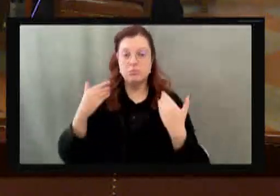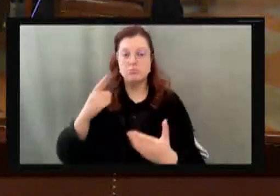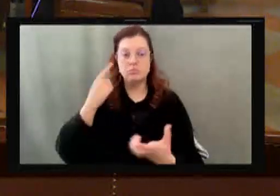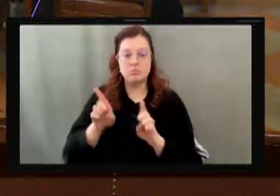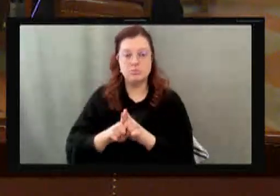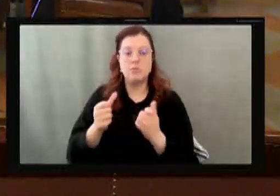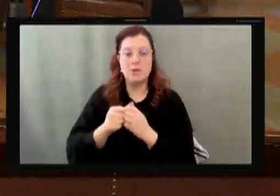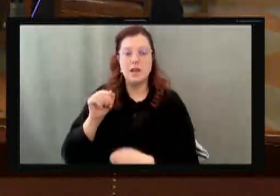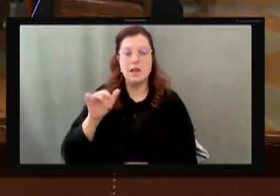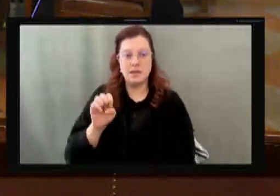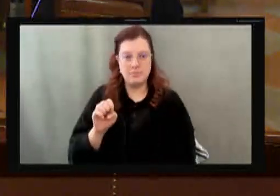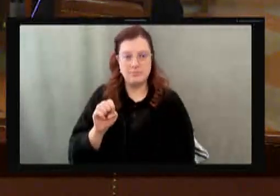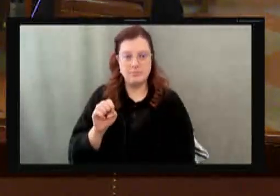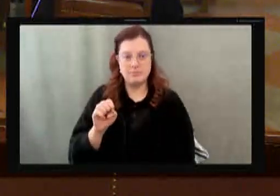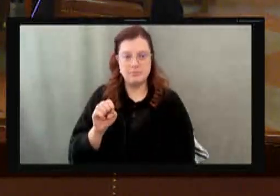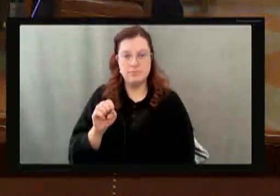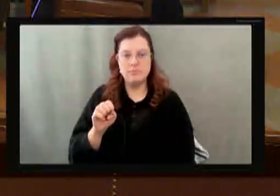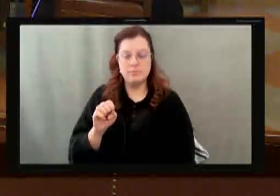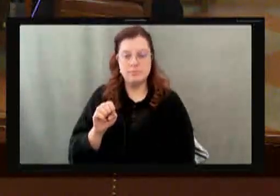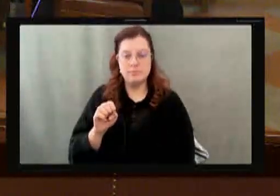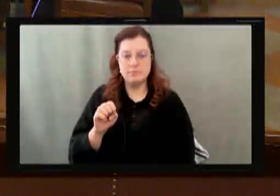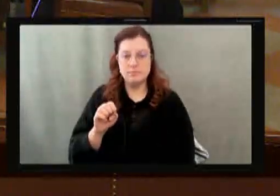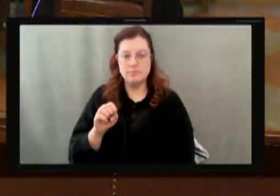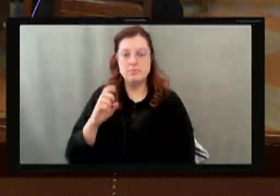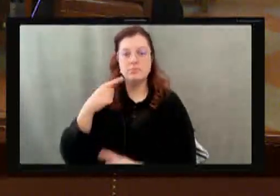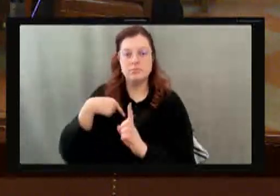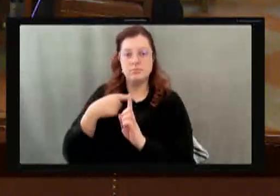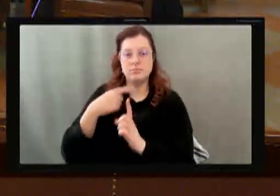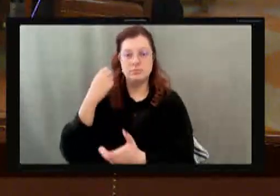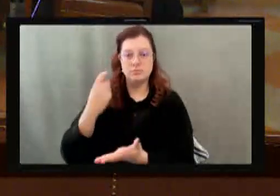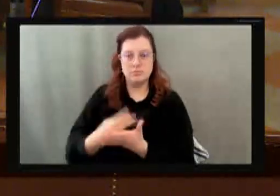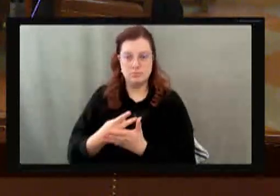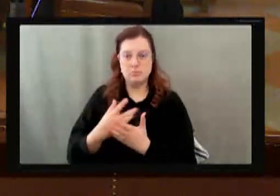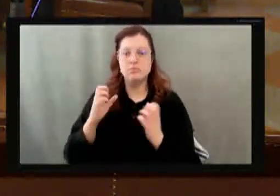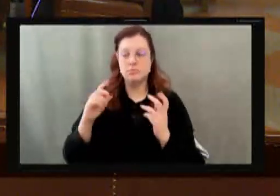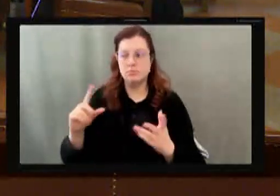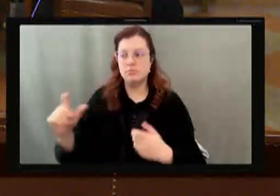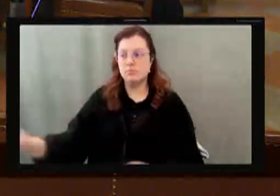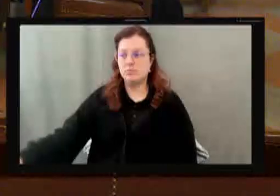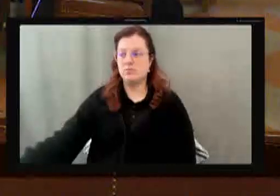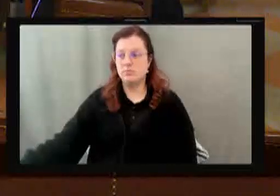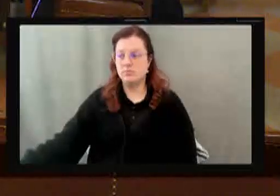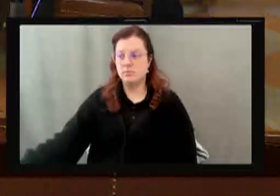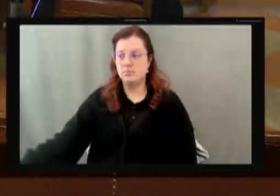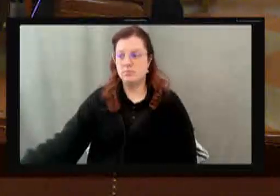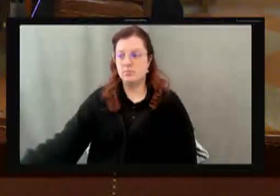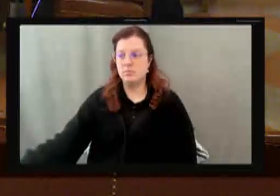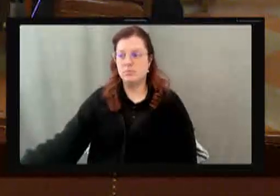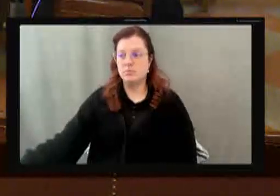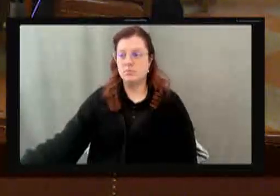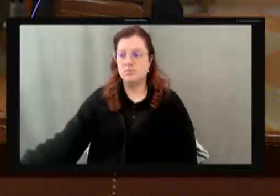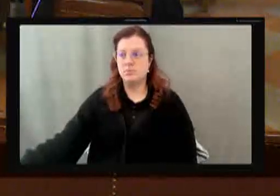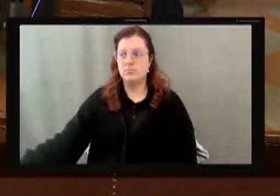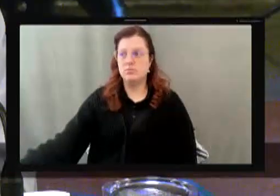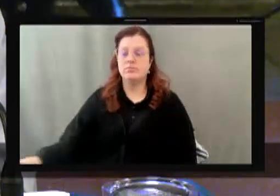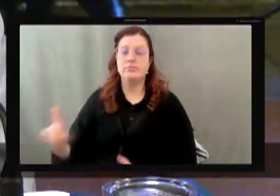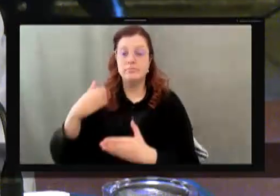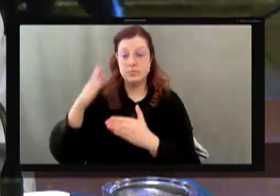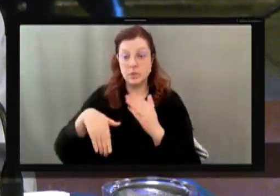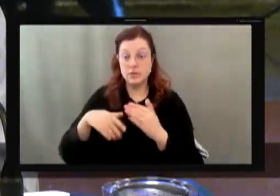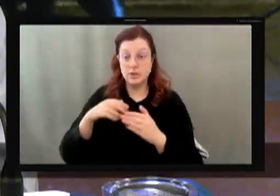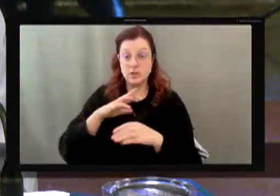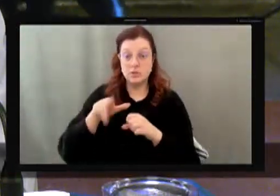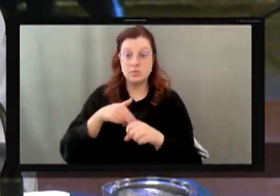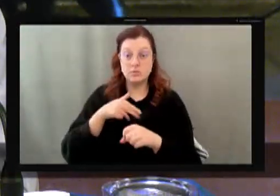by saying aye. Aye. Aye. Affirmative recommendation. Thank that you, Ben. That brings us to the end of our regular, our